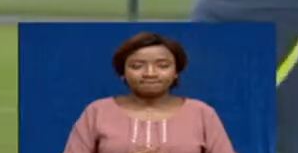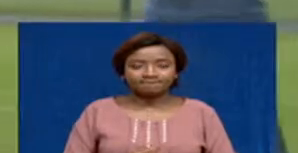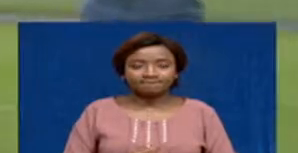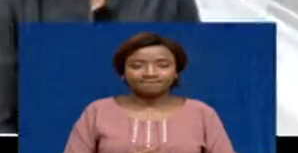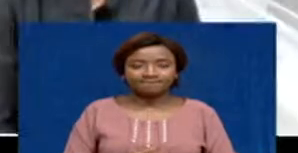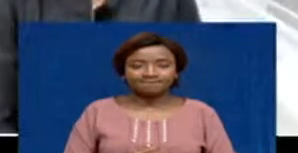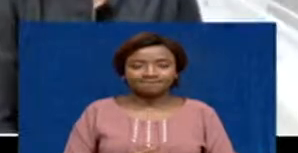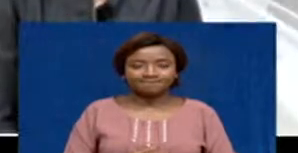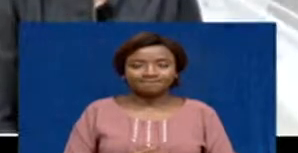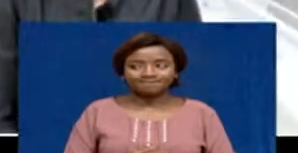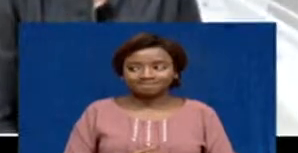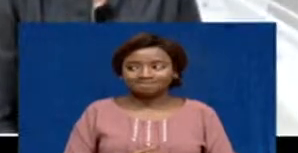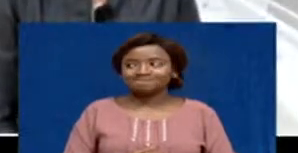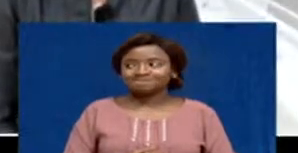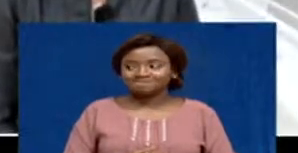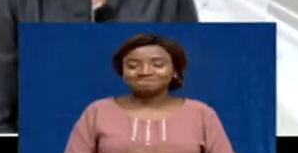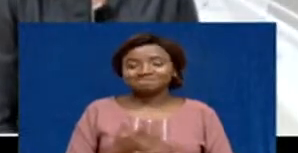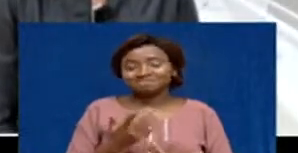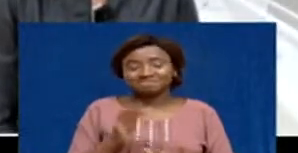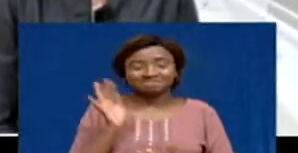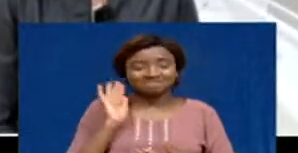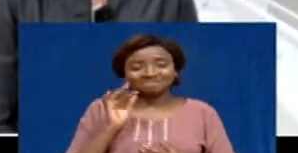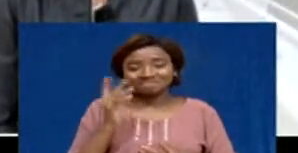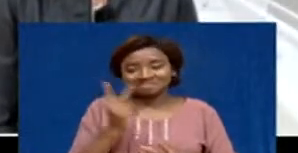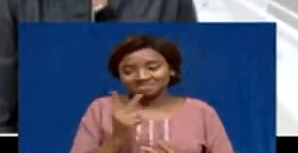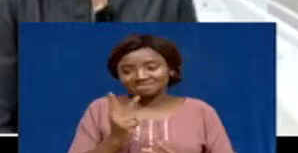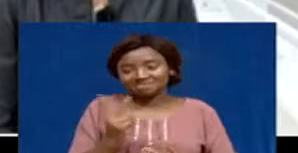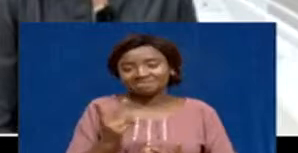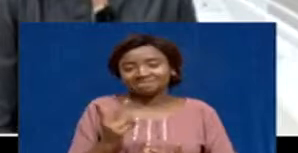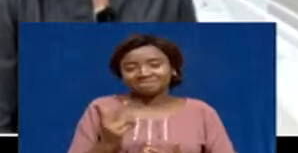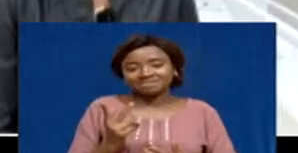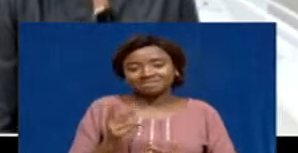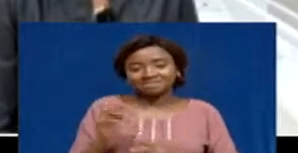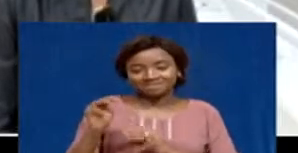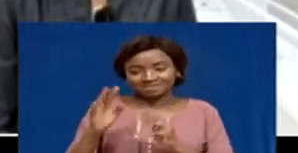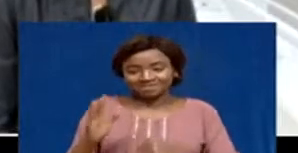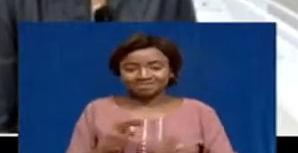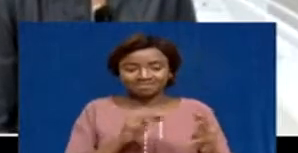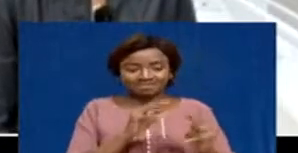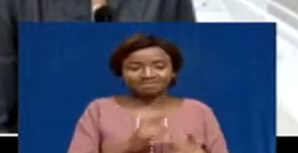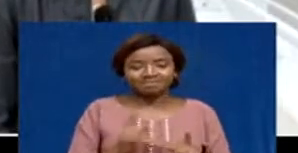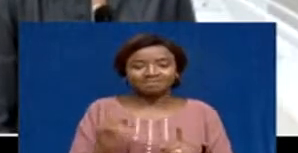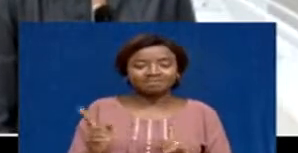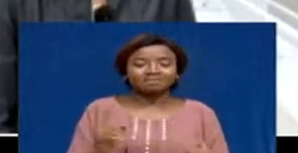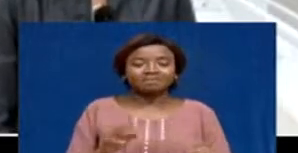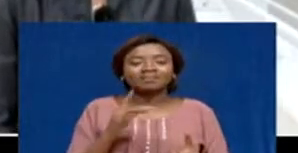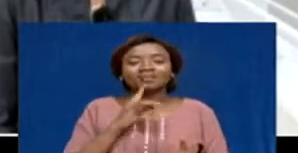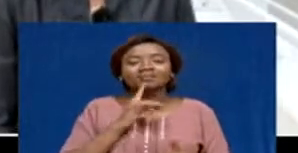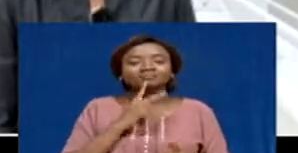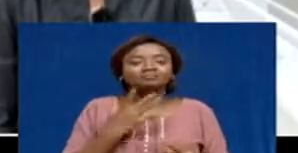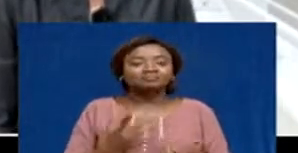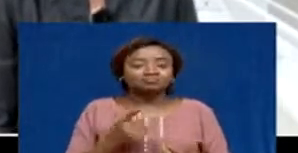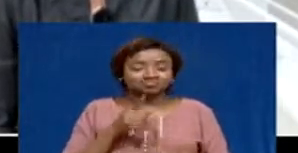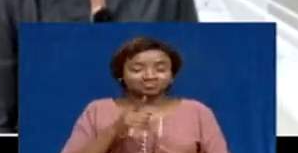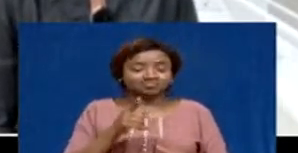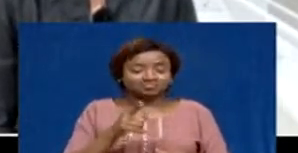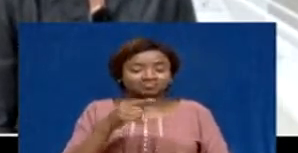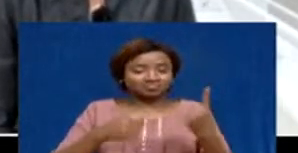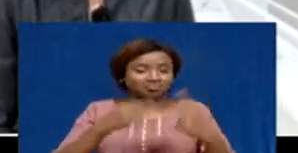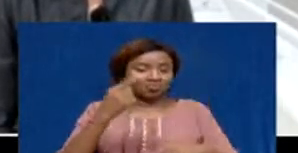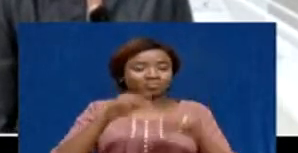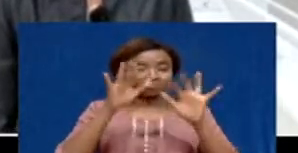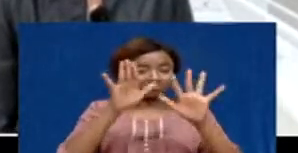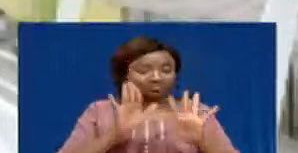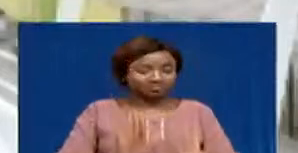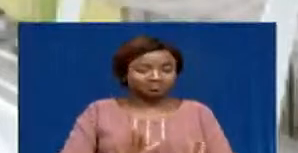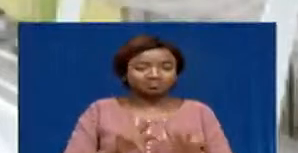You've heard it from both managers. You know, for Klopp, it's a very important game. You know, they're coming off an important victory